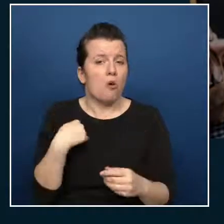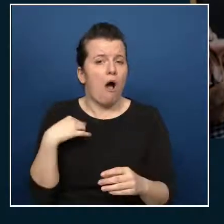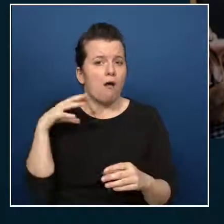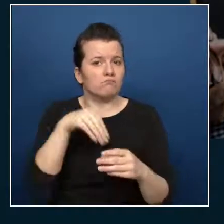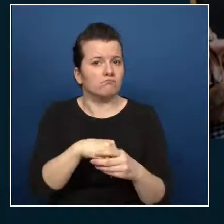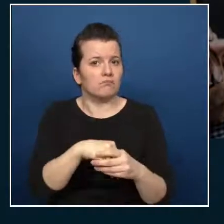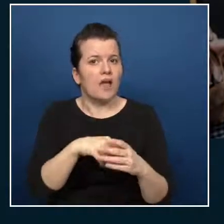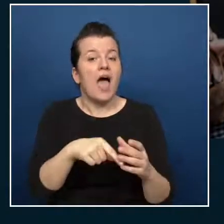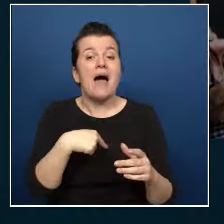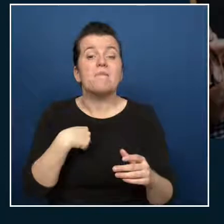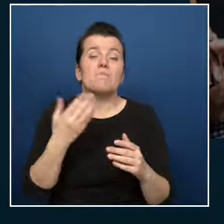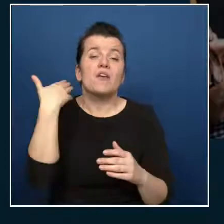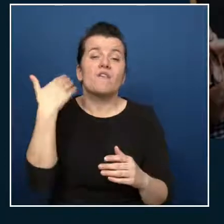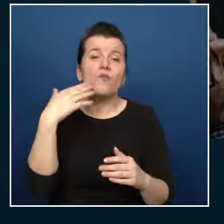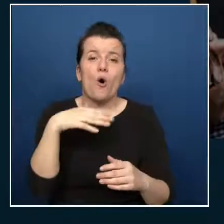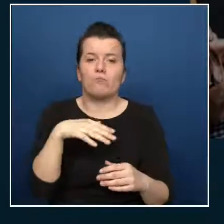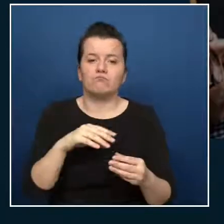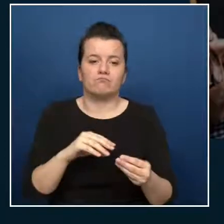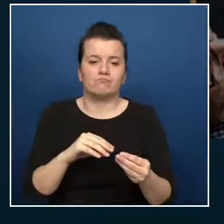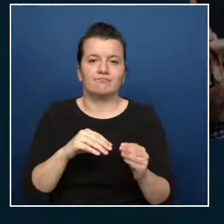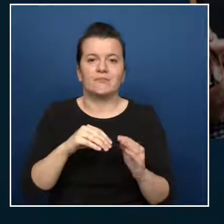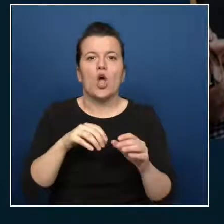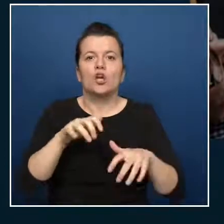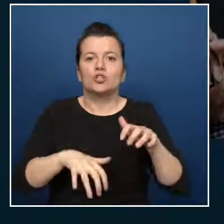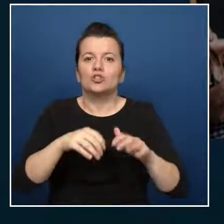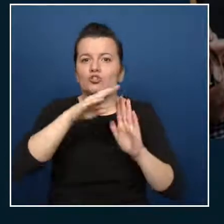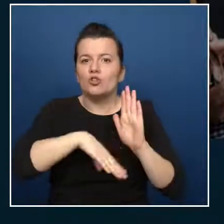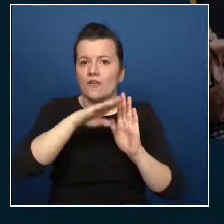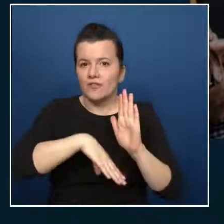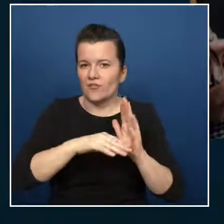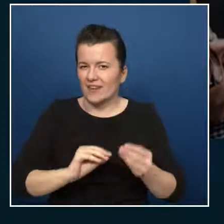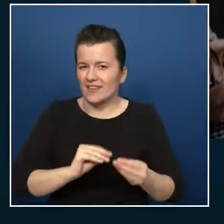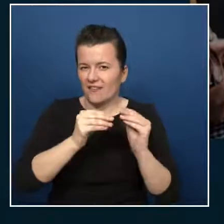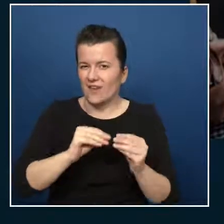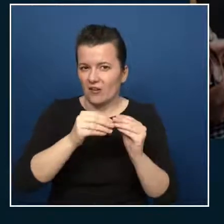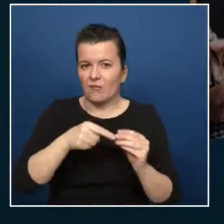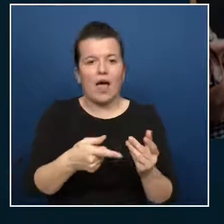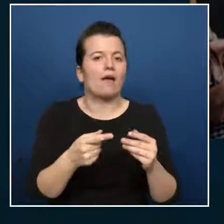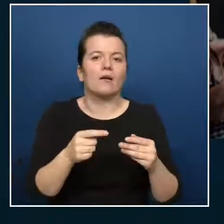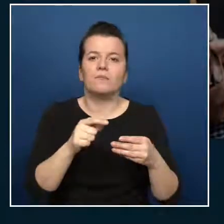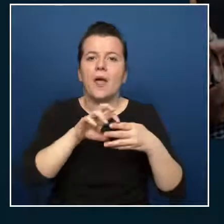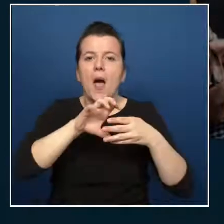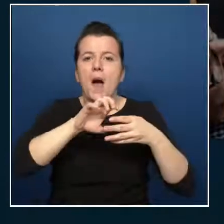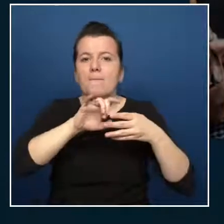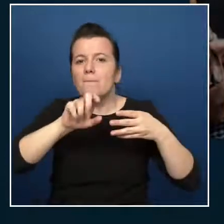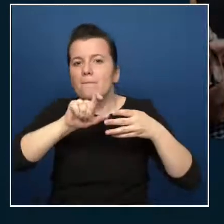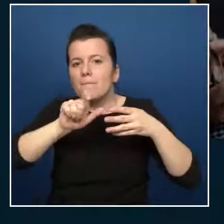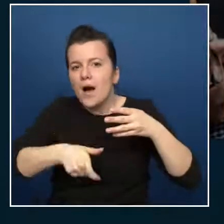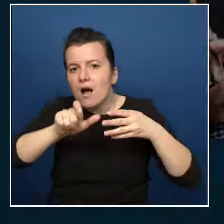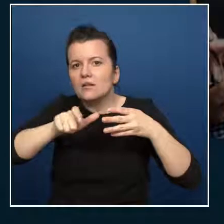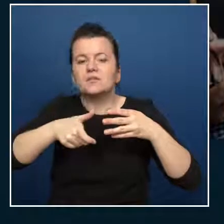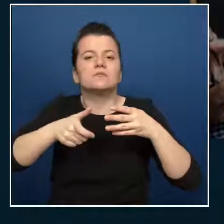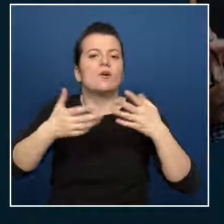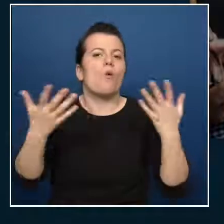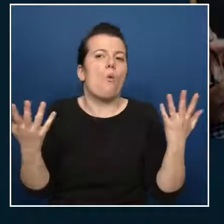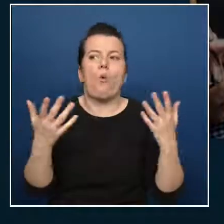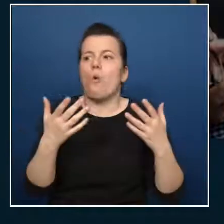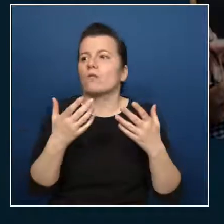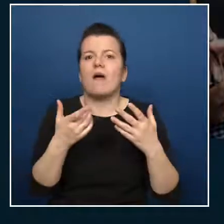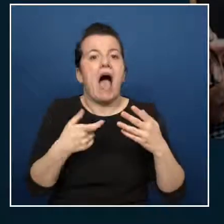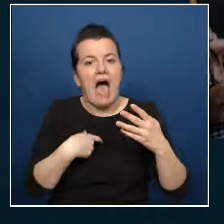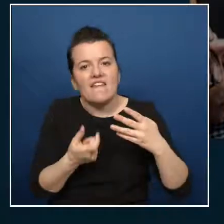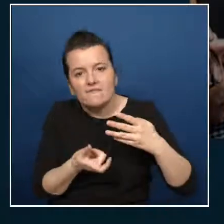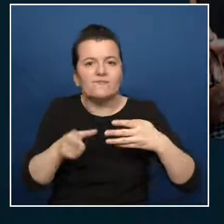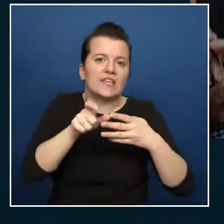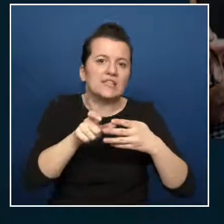software developer and maintaining that system, fixing bugs, fixing new features, and